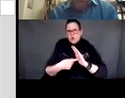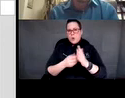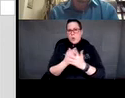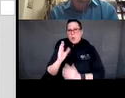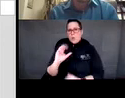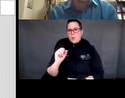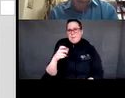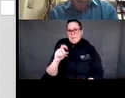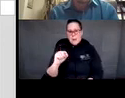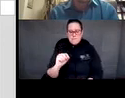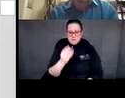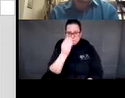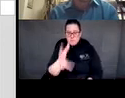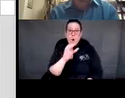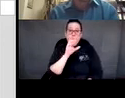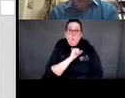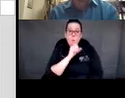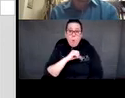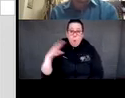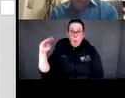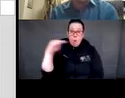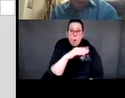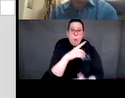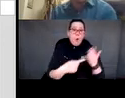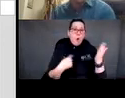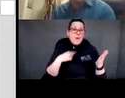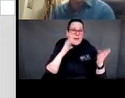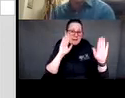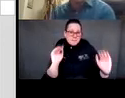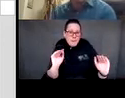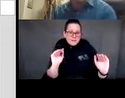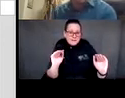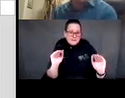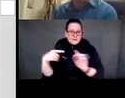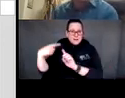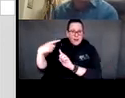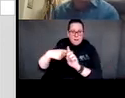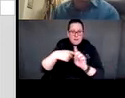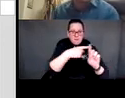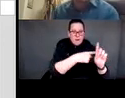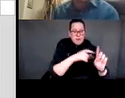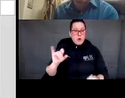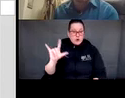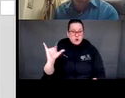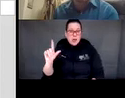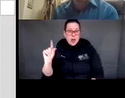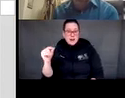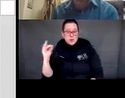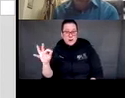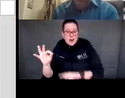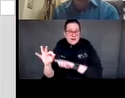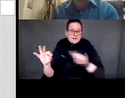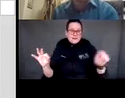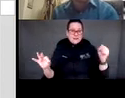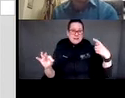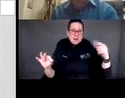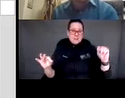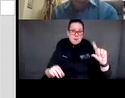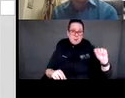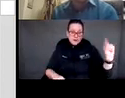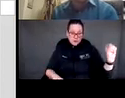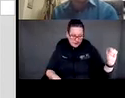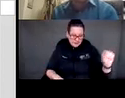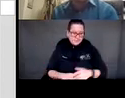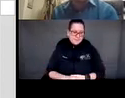set with everyone. The orange line is our budget month by month, and it goes from July of 2019 to September of 2020.